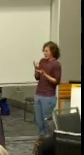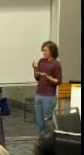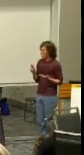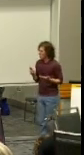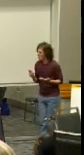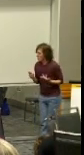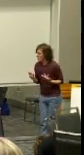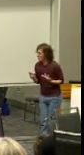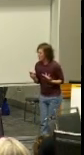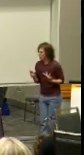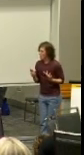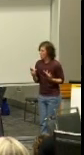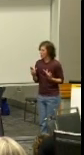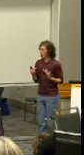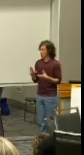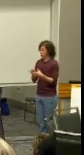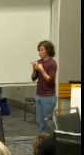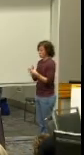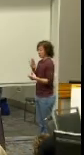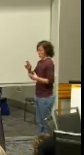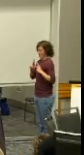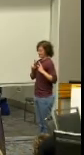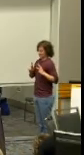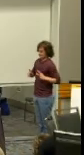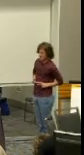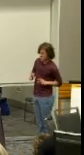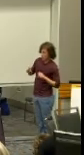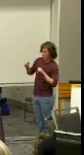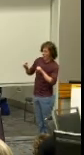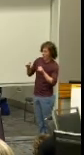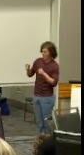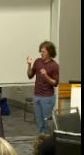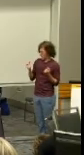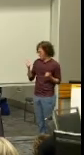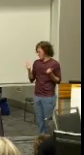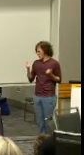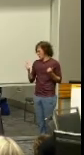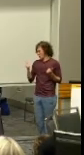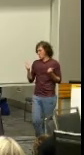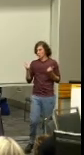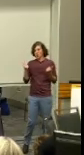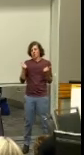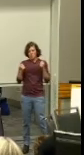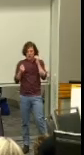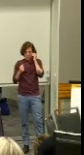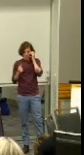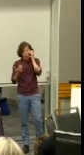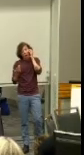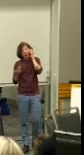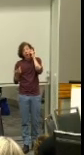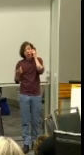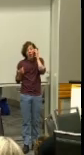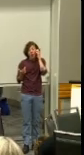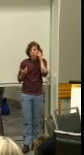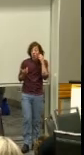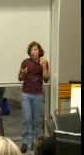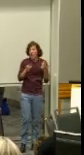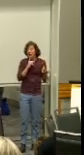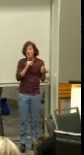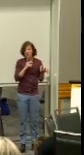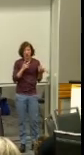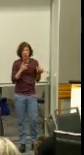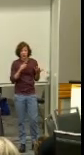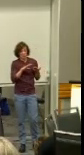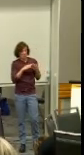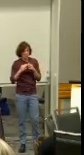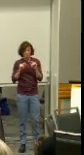Or is it based on their ability, their physical ability, or? I think it was really, so part of it was conversations with community